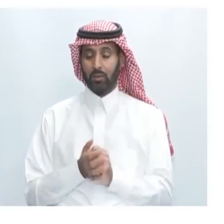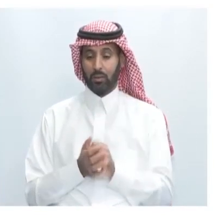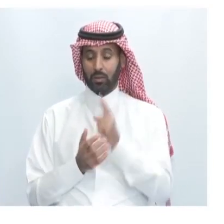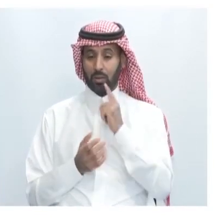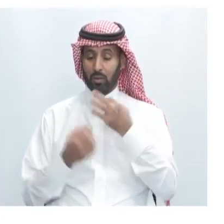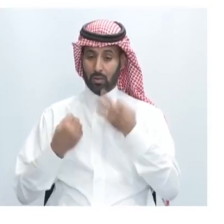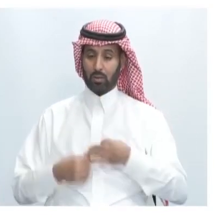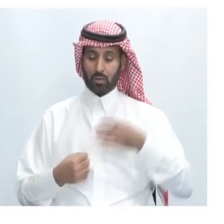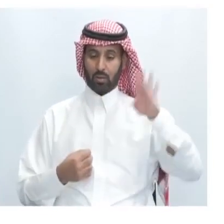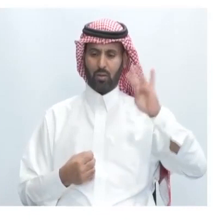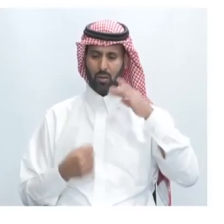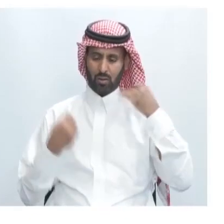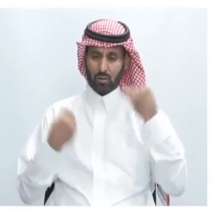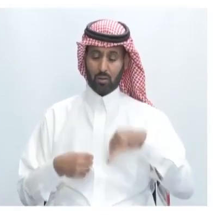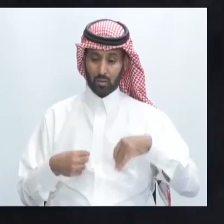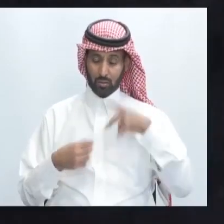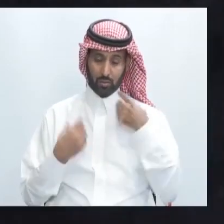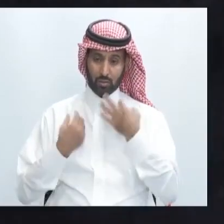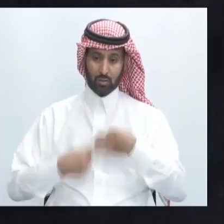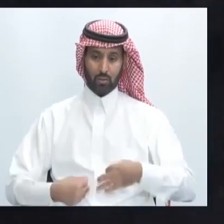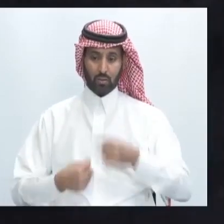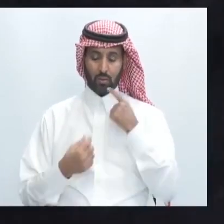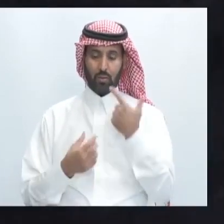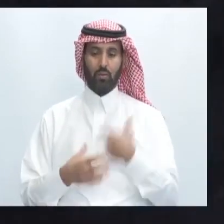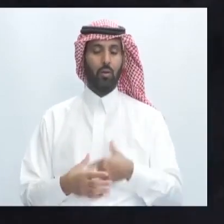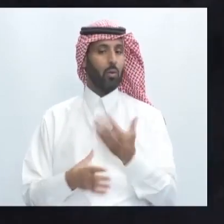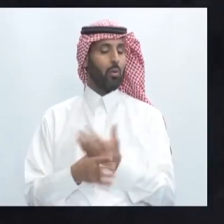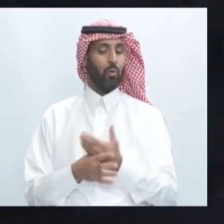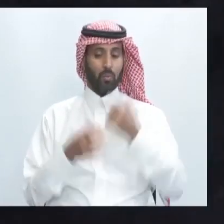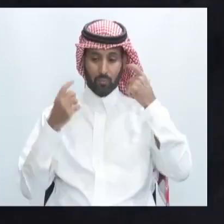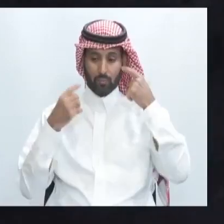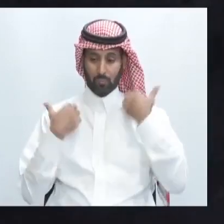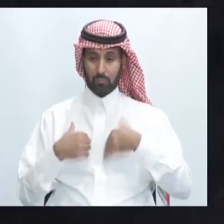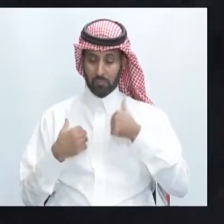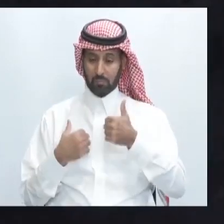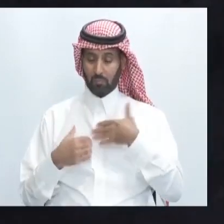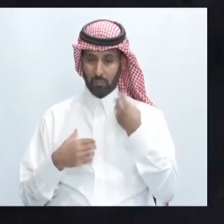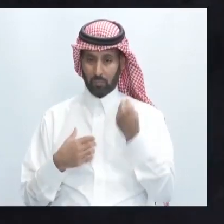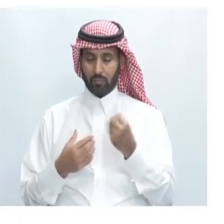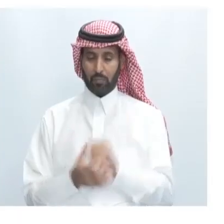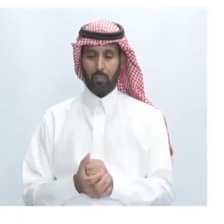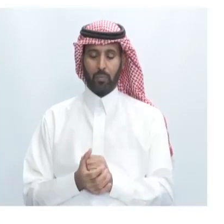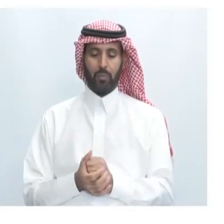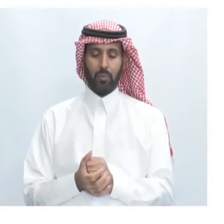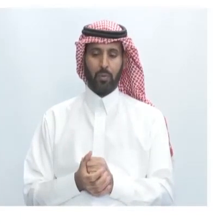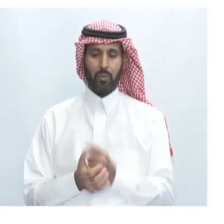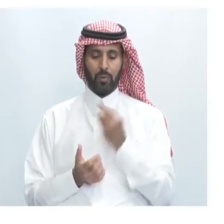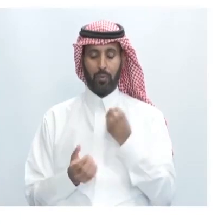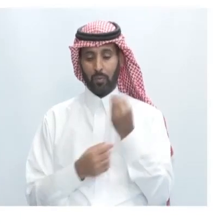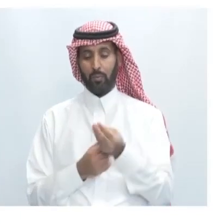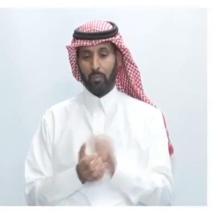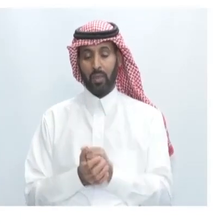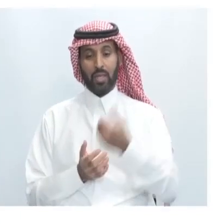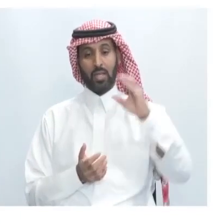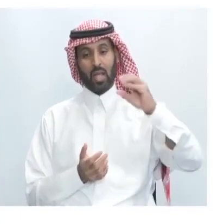That's why brides usually wear the color white, because it represents goodness and purity. In those cultures, however,